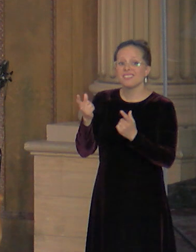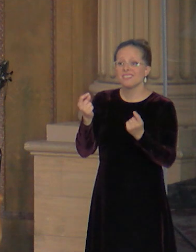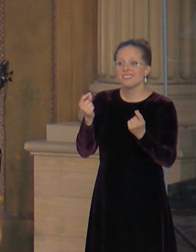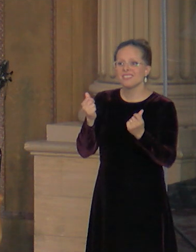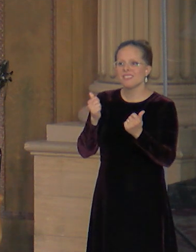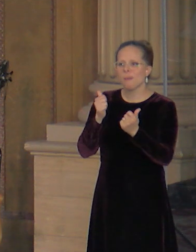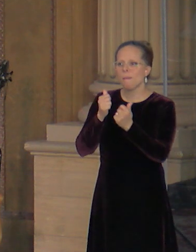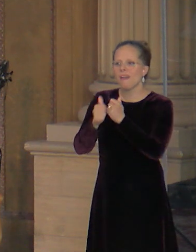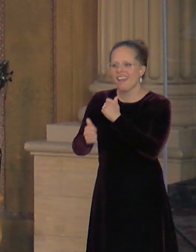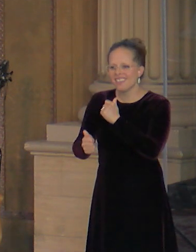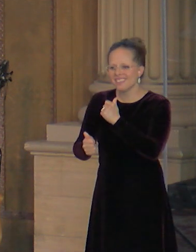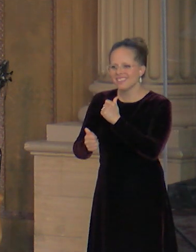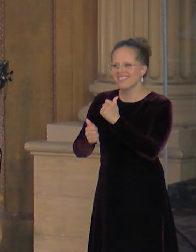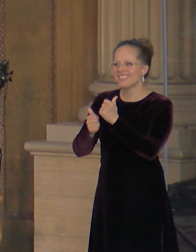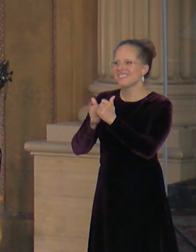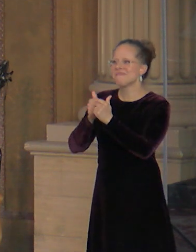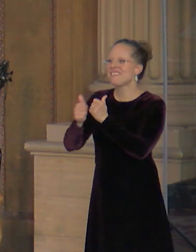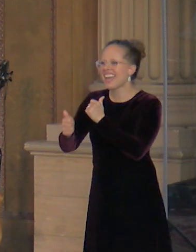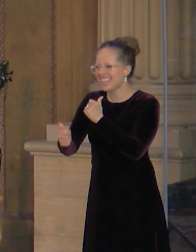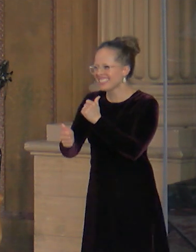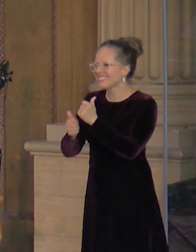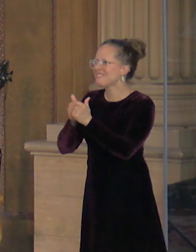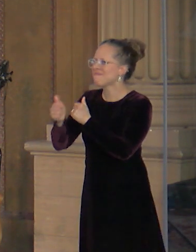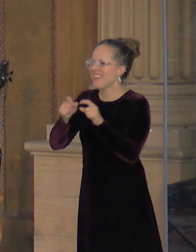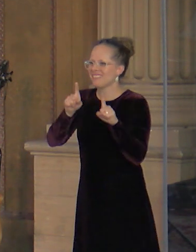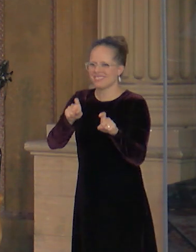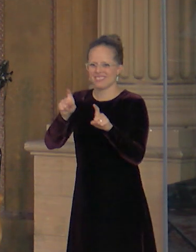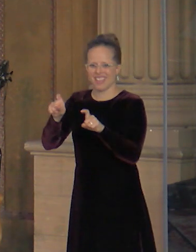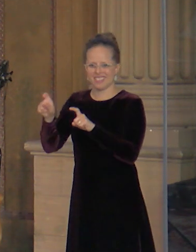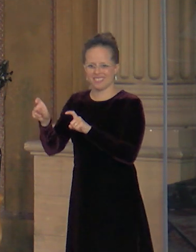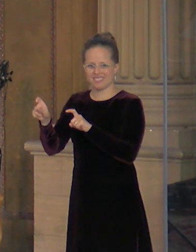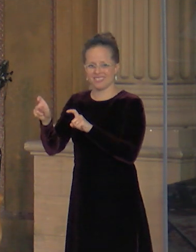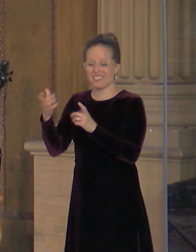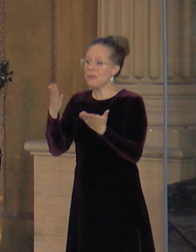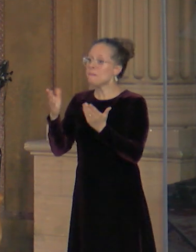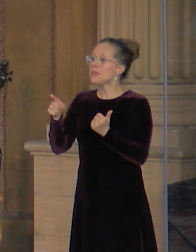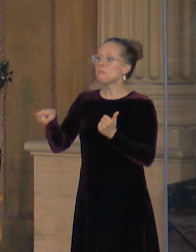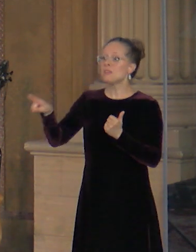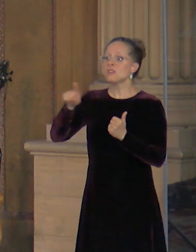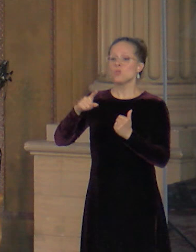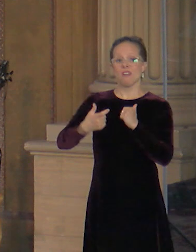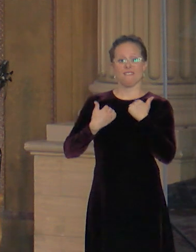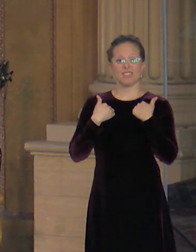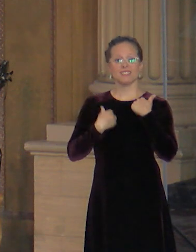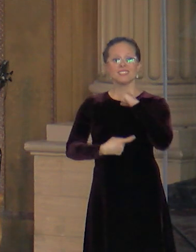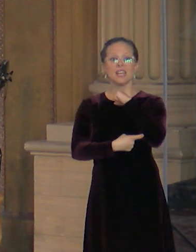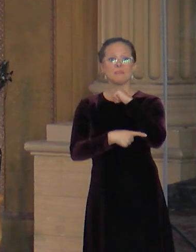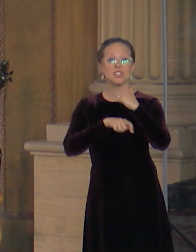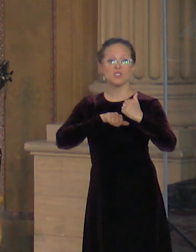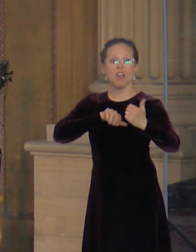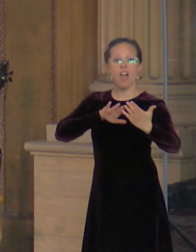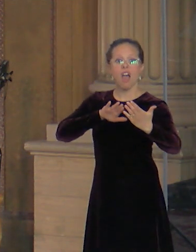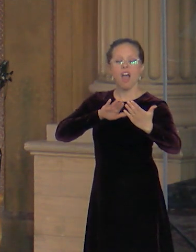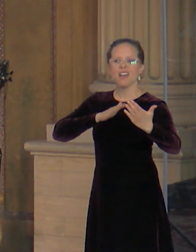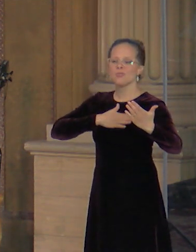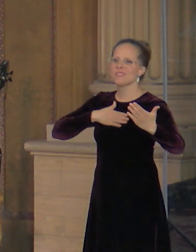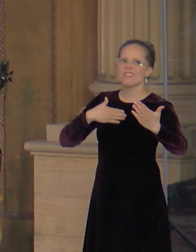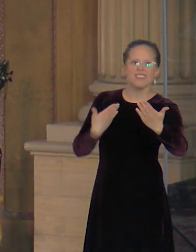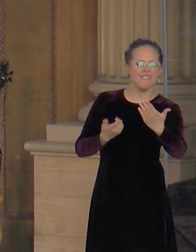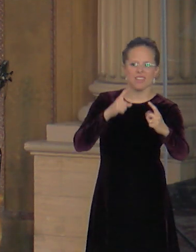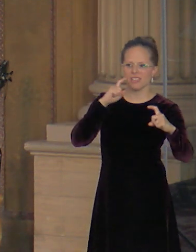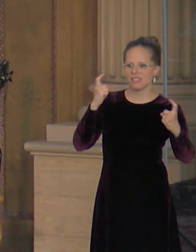even though you've given in in sin when you're tempted Jesus never gave in in sin when when he was tempted